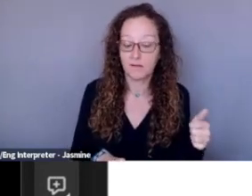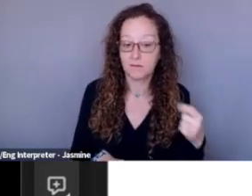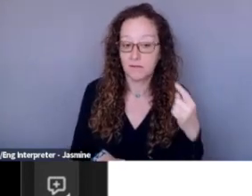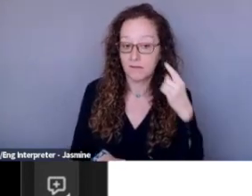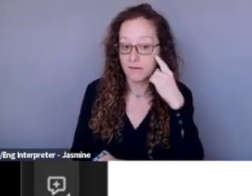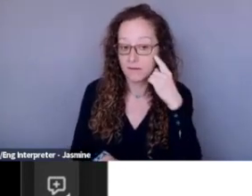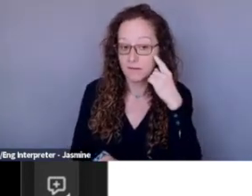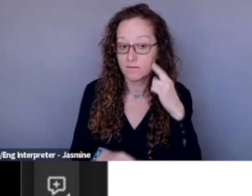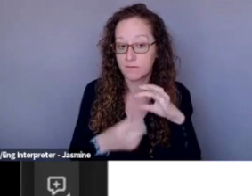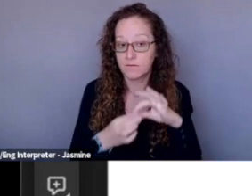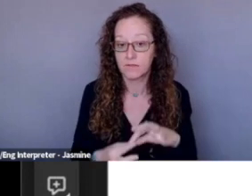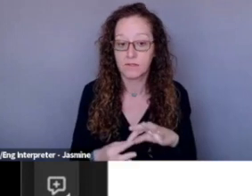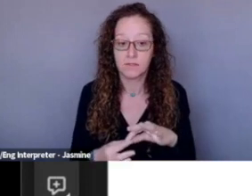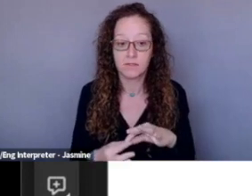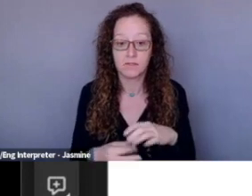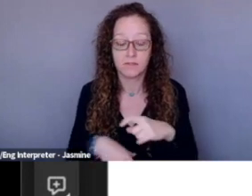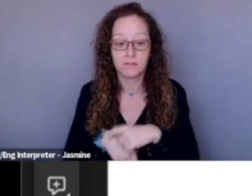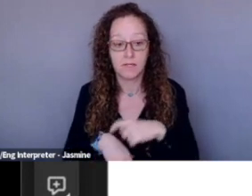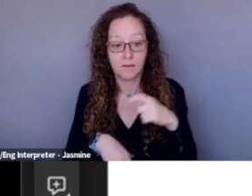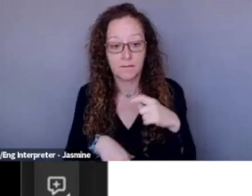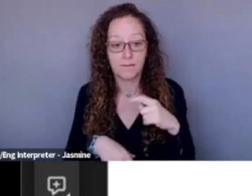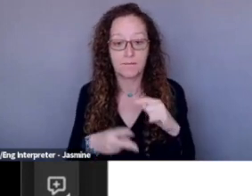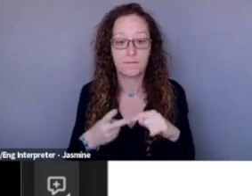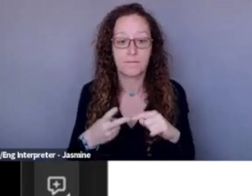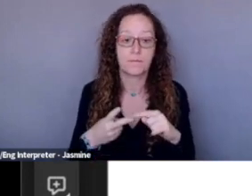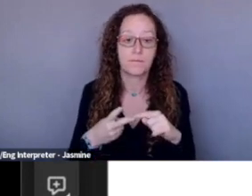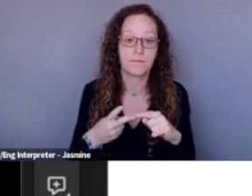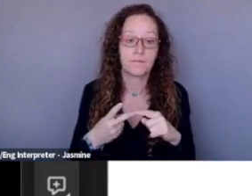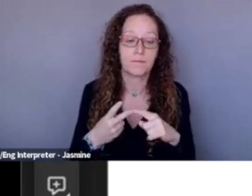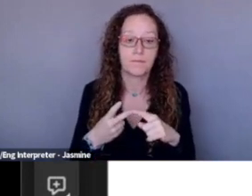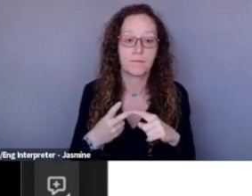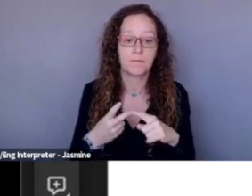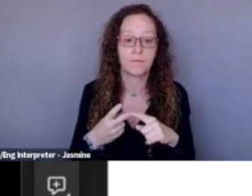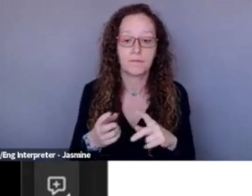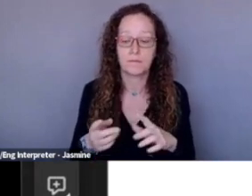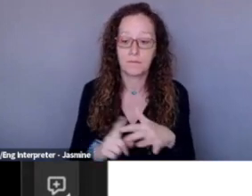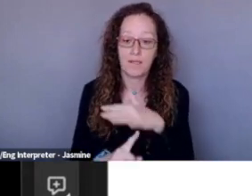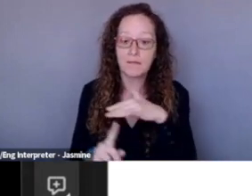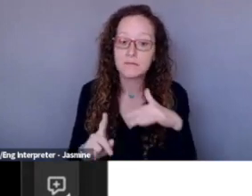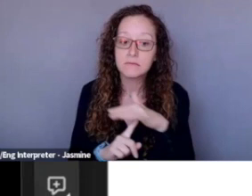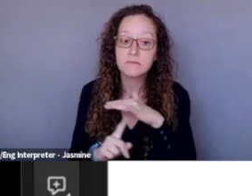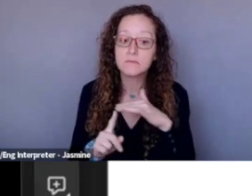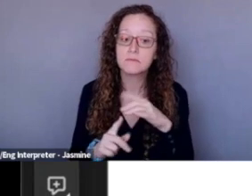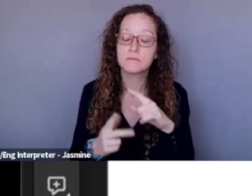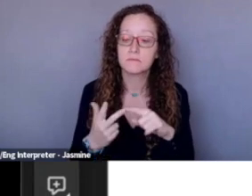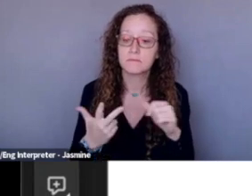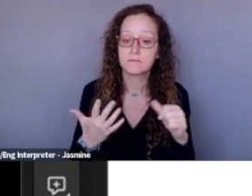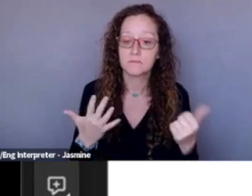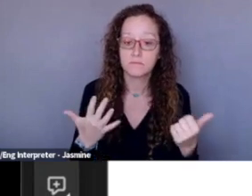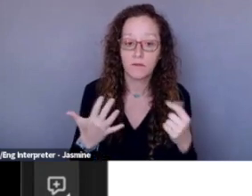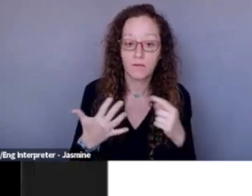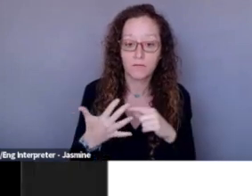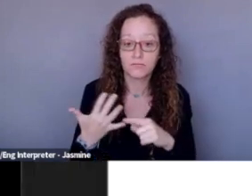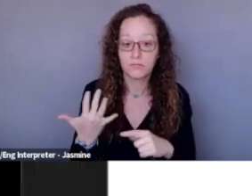in the matters of time, in the matters of place, anything else that can help give